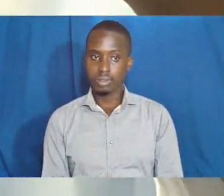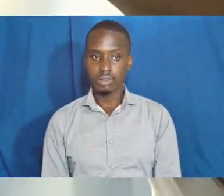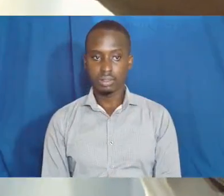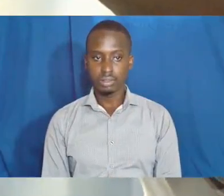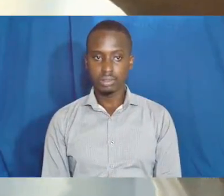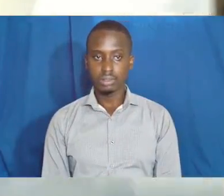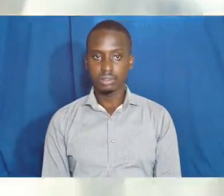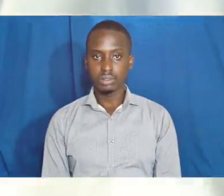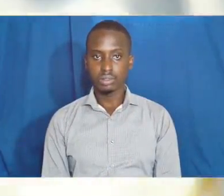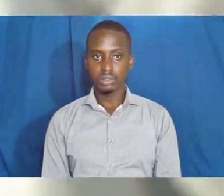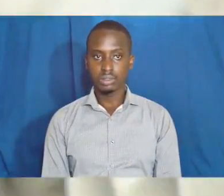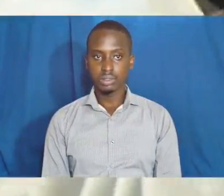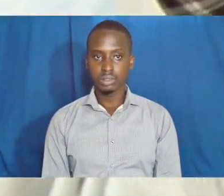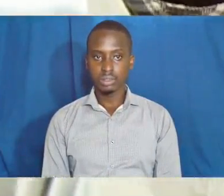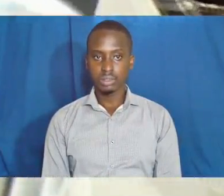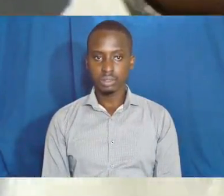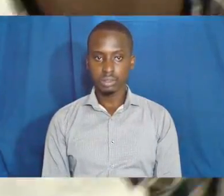we add water as well.